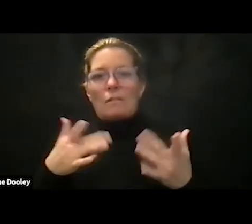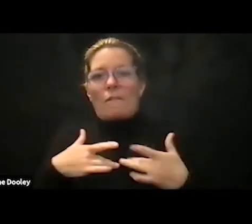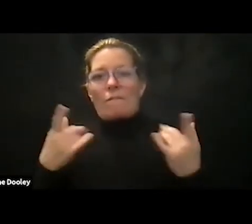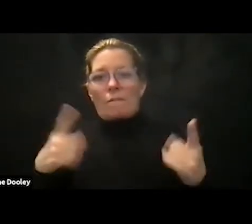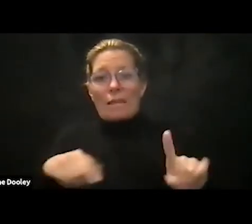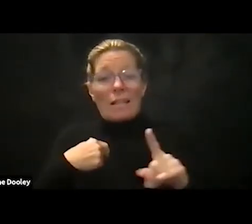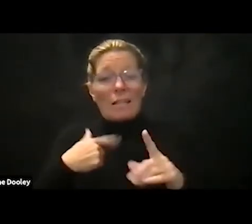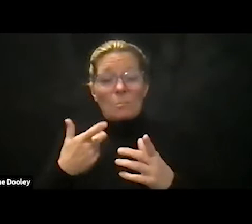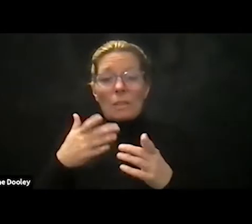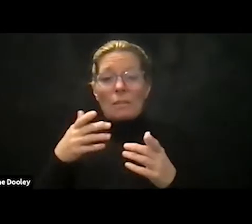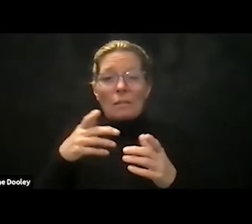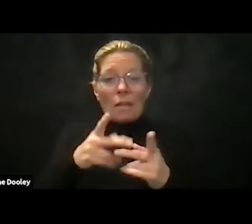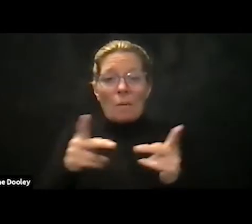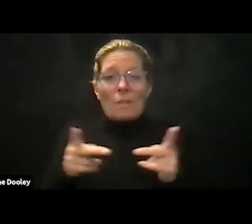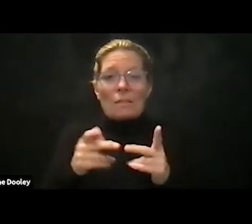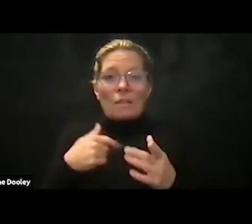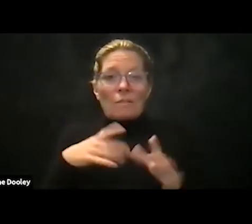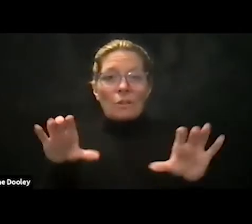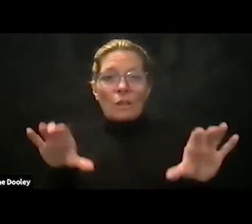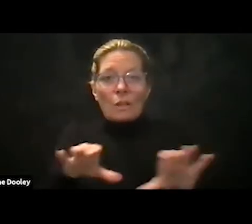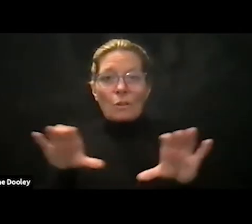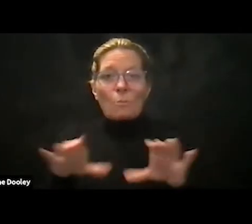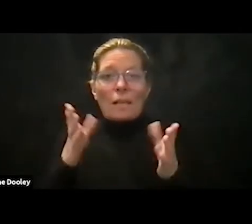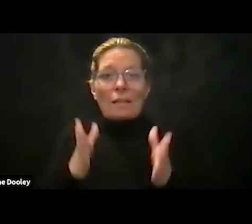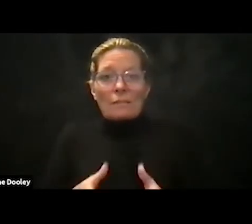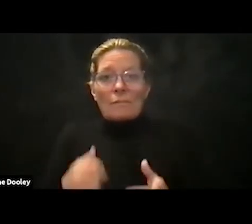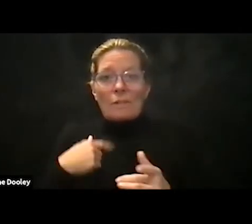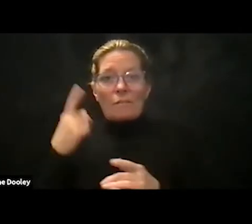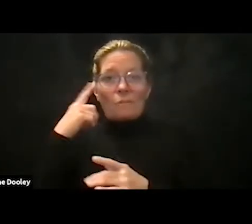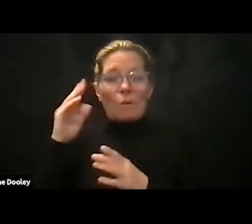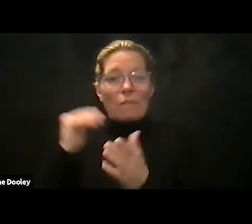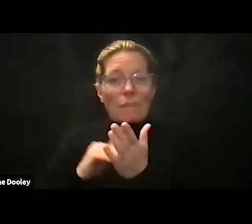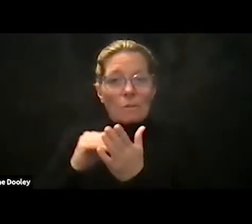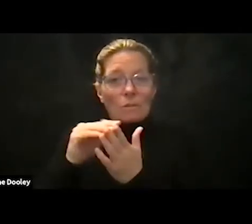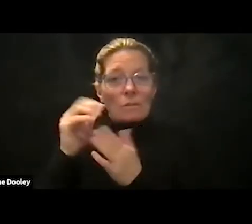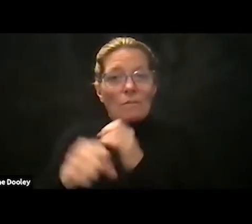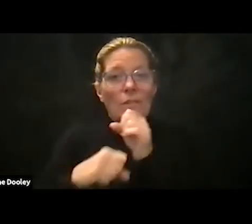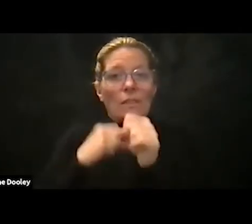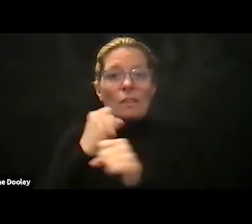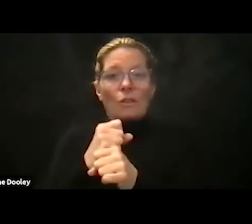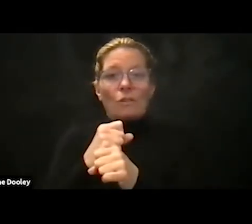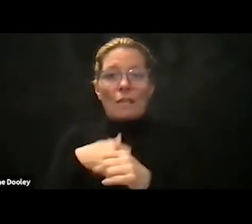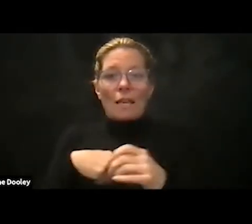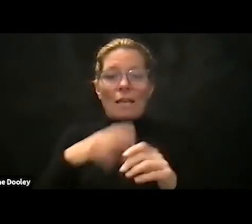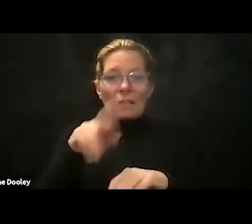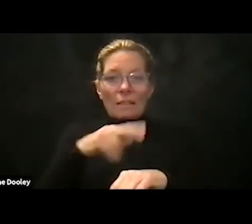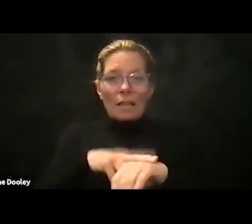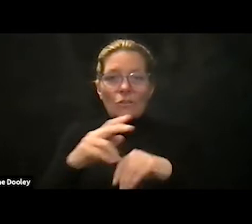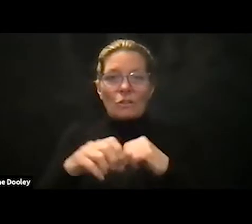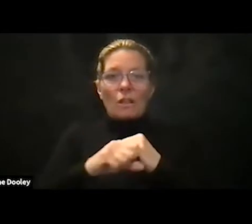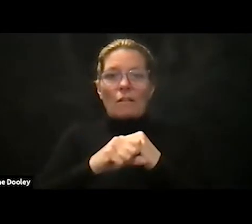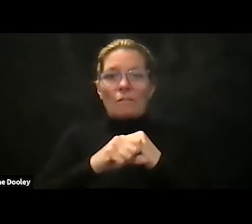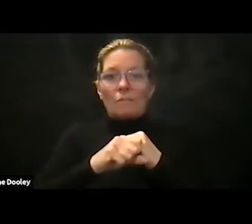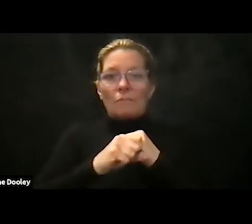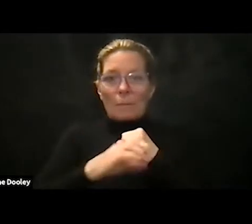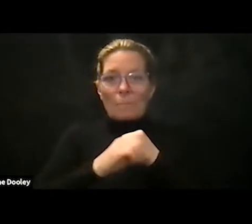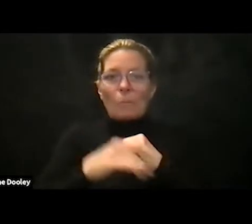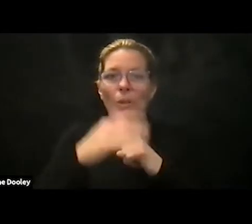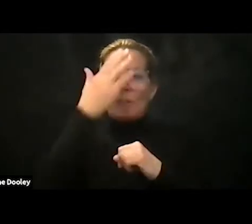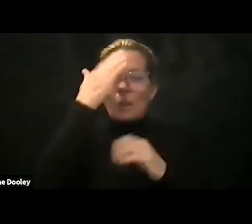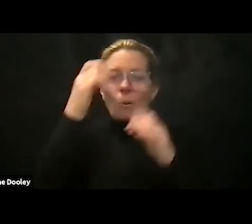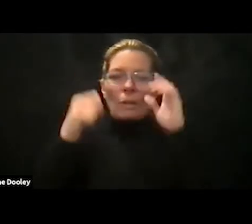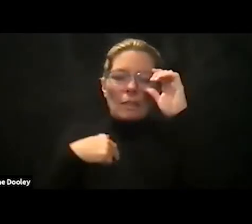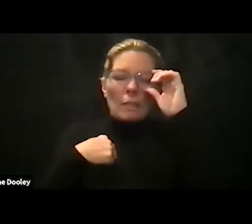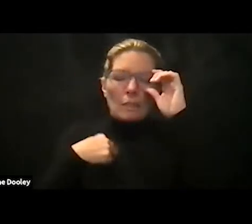for thousands of years. And as a national campaign, we know that this land is home to Indigenous peoples across Turtle